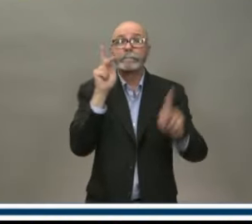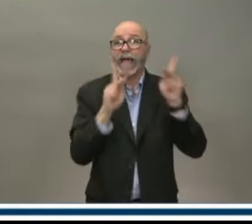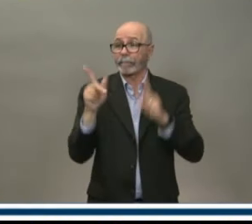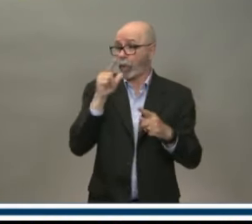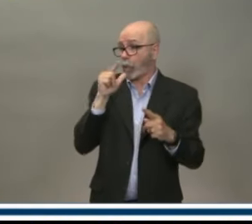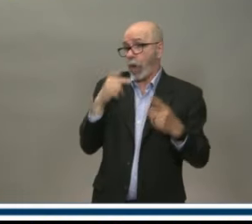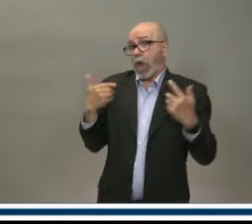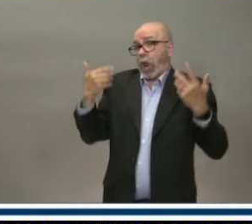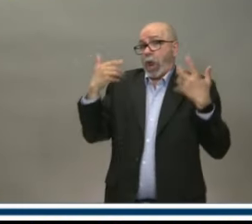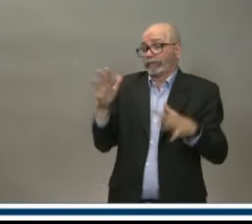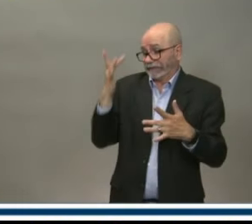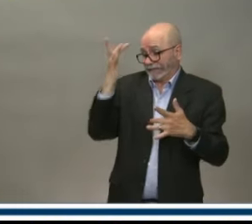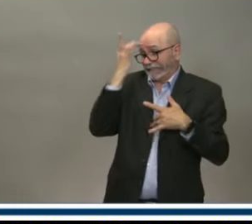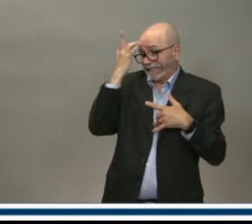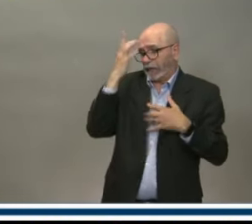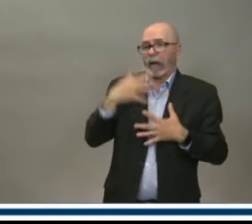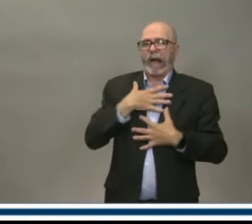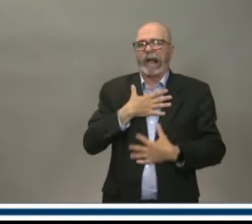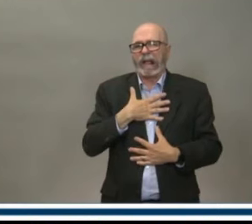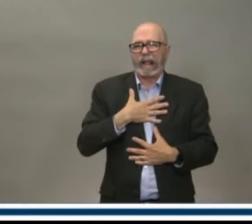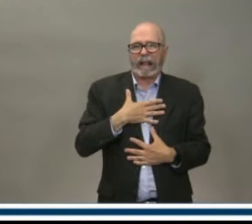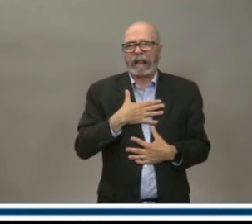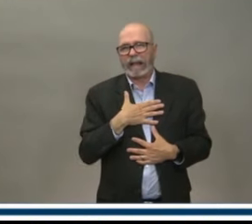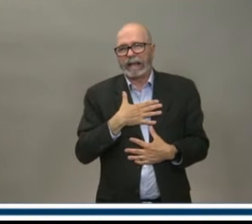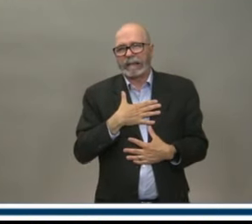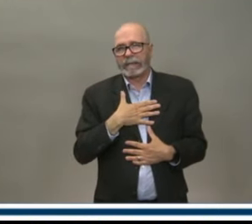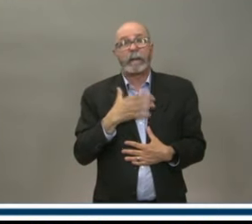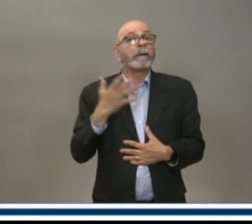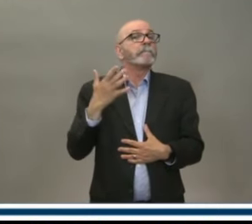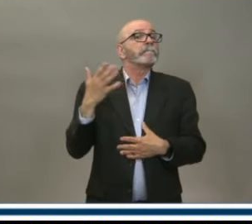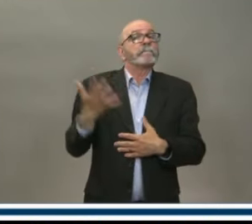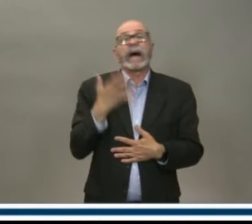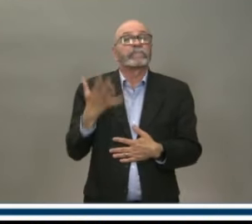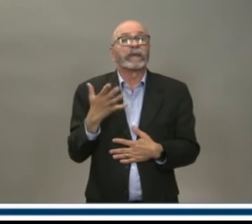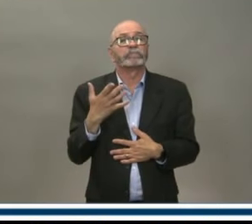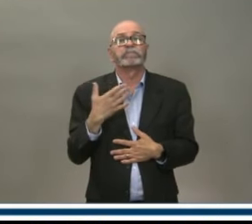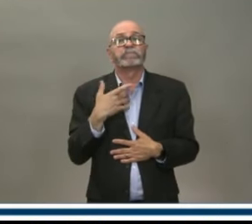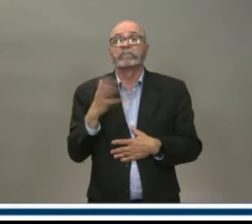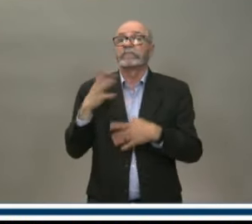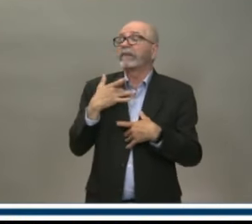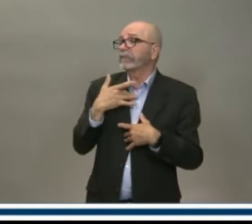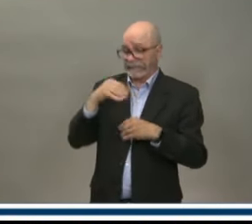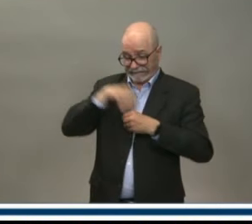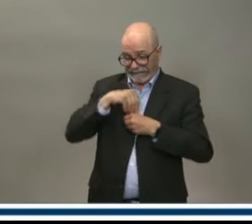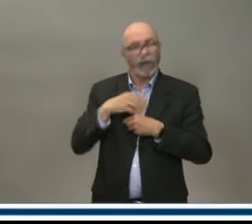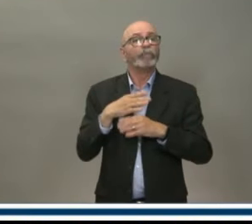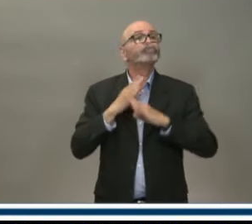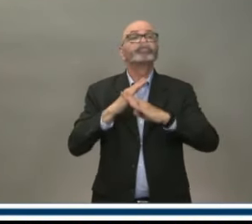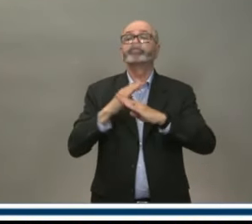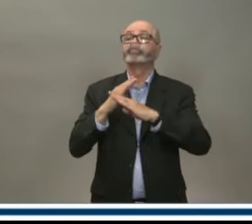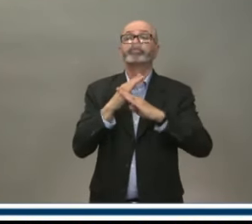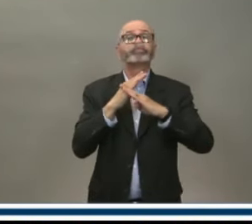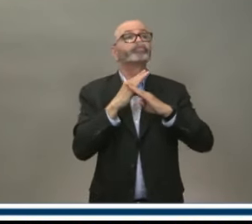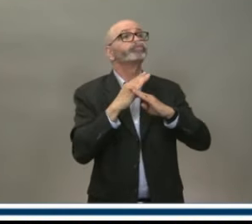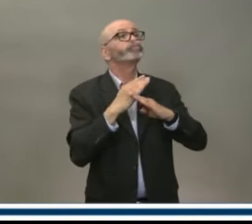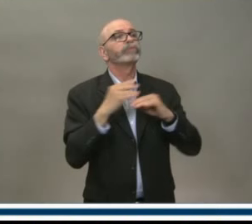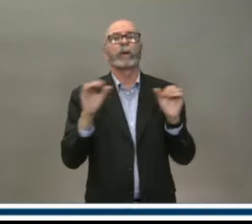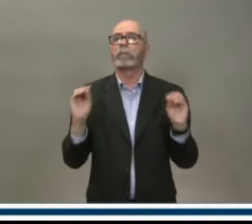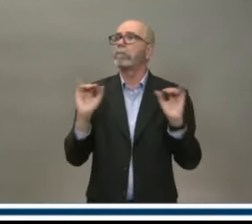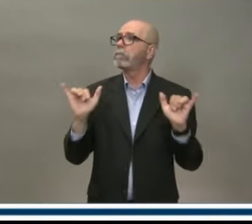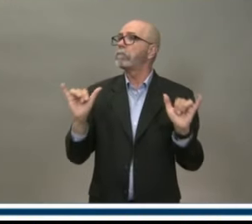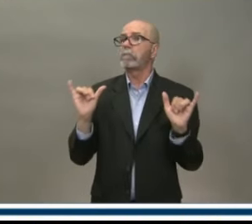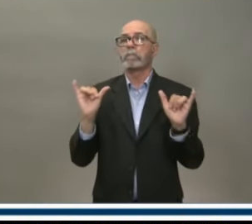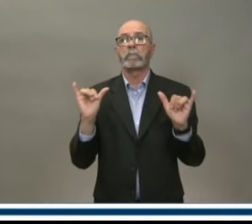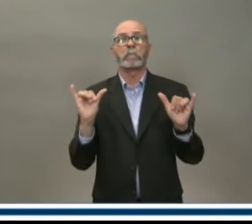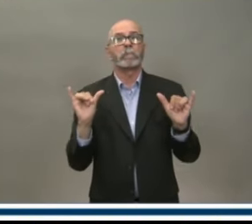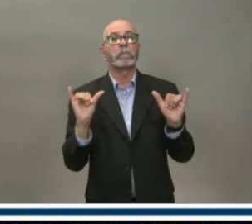get some long-term immunity. How long that immunity lasts, whether it's going to be for everybody the rest of their life, or is it